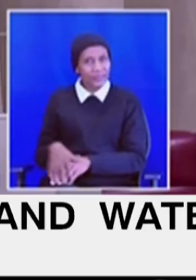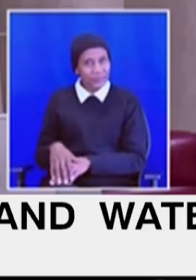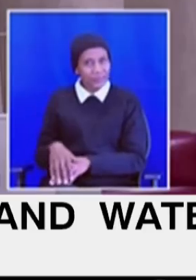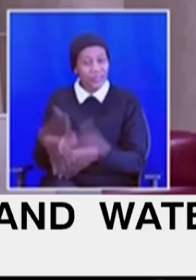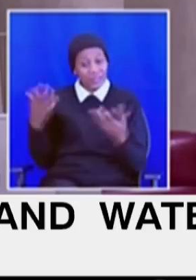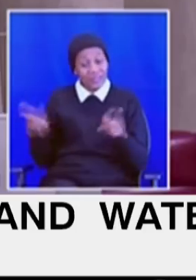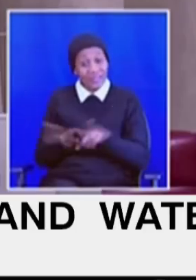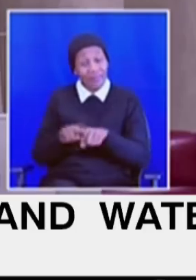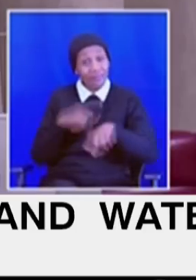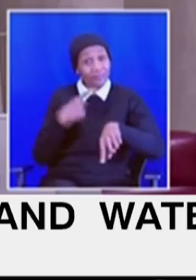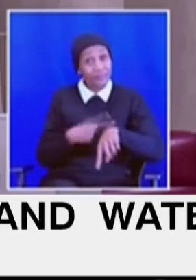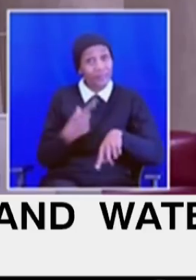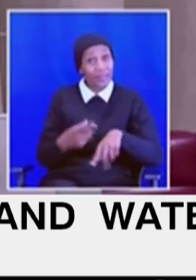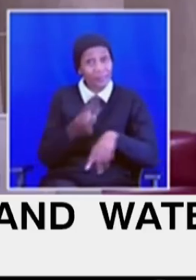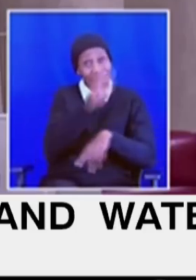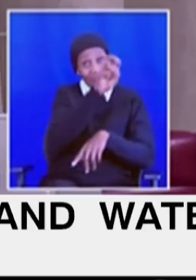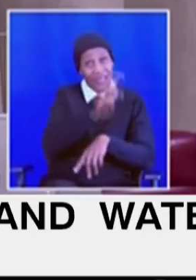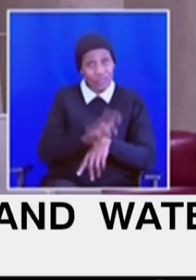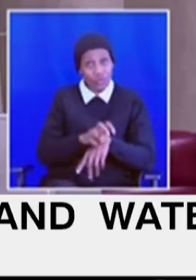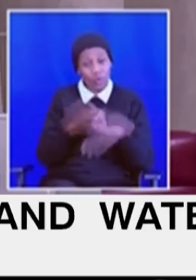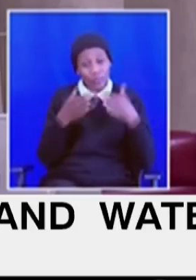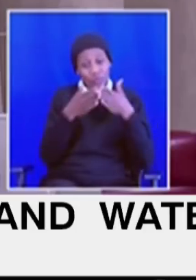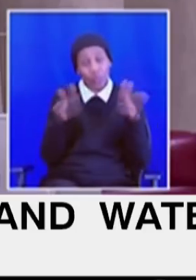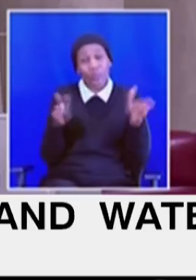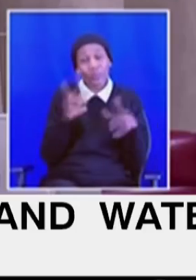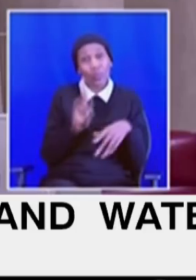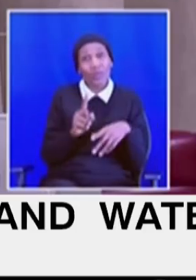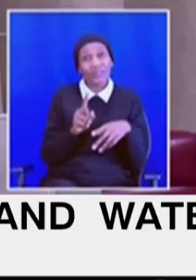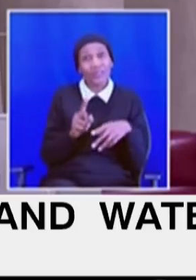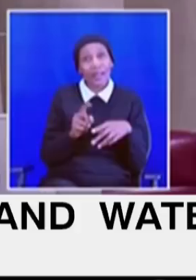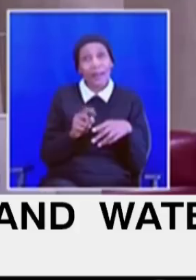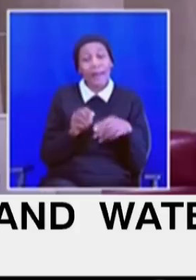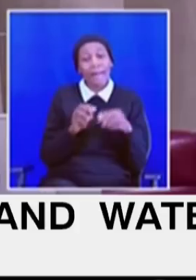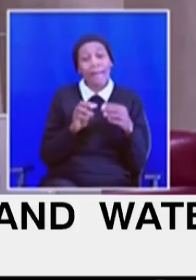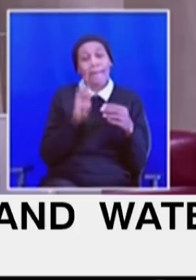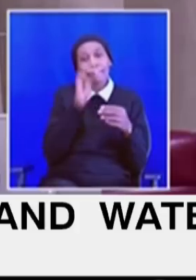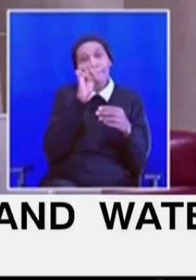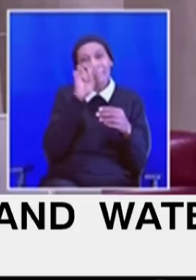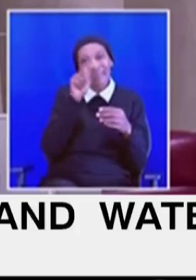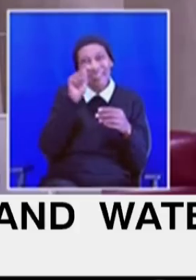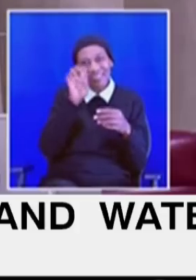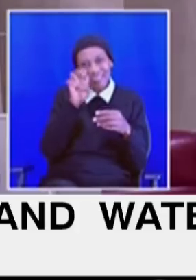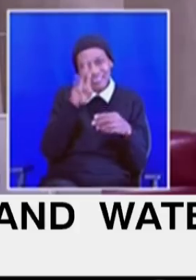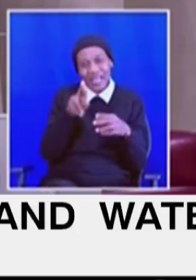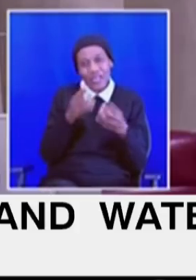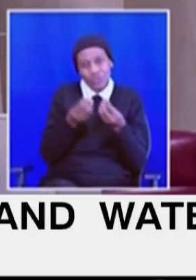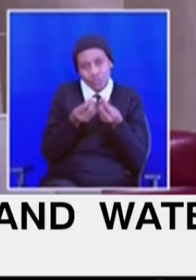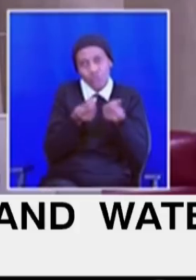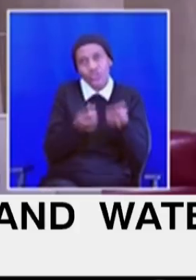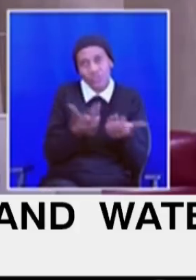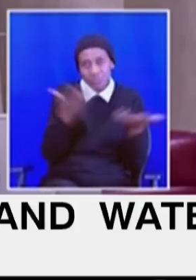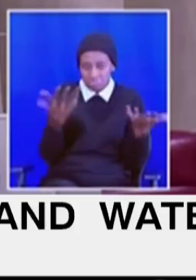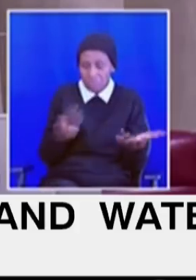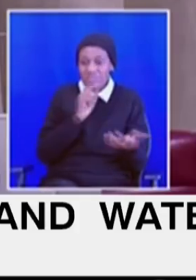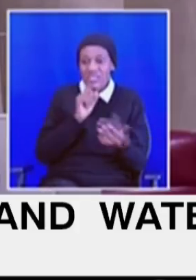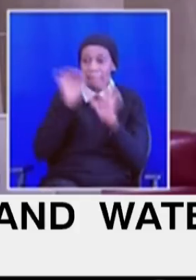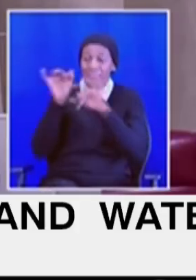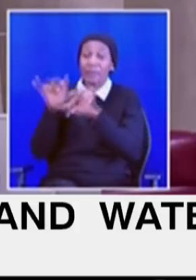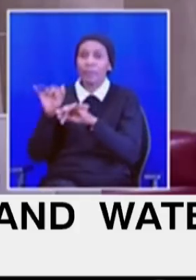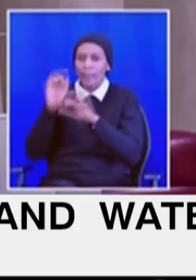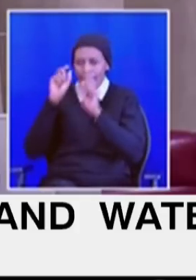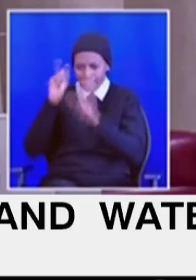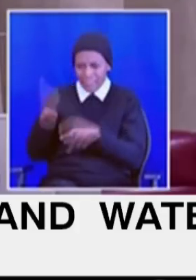process, ESCOM is introducing a smart metering solution to change consumer behavior